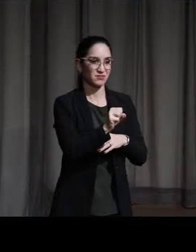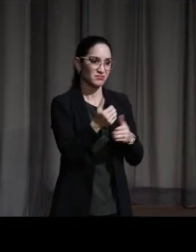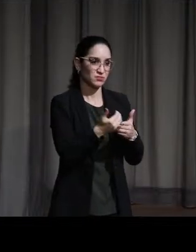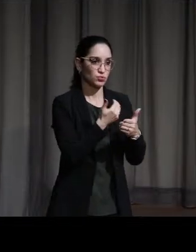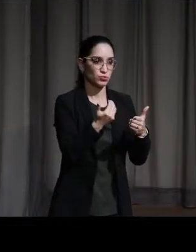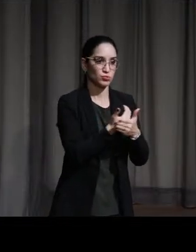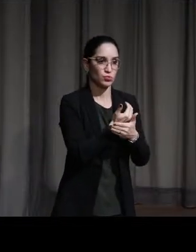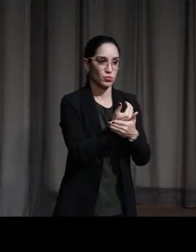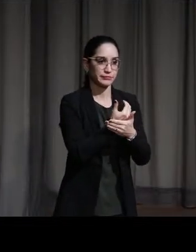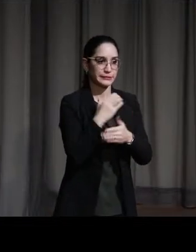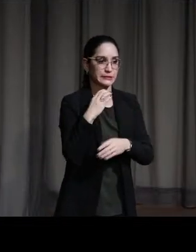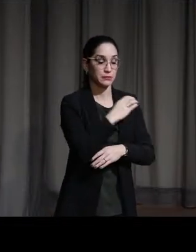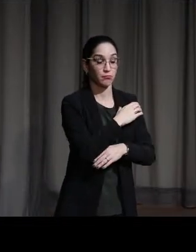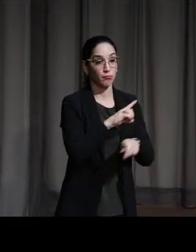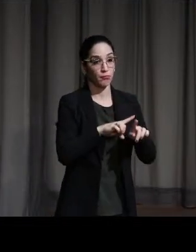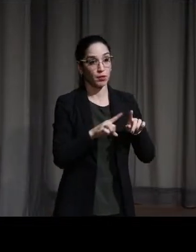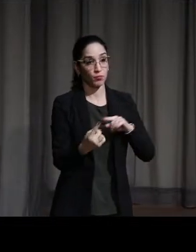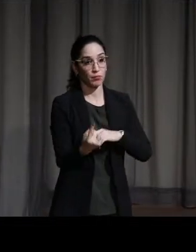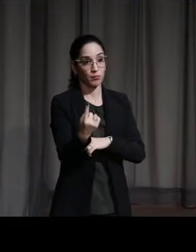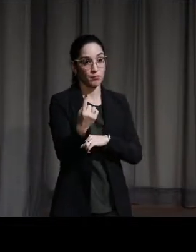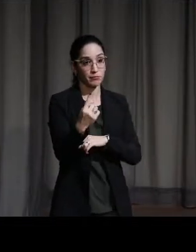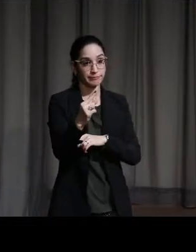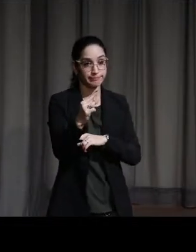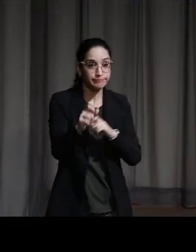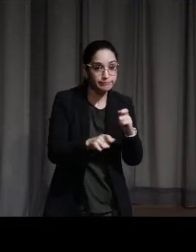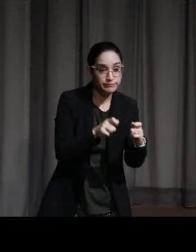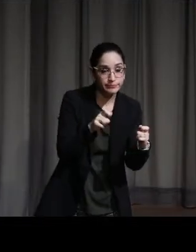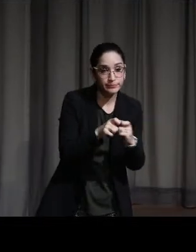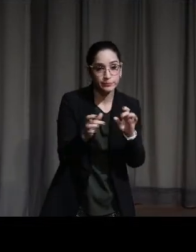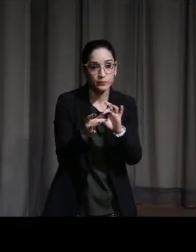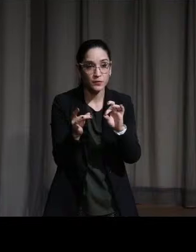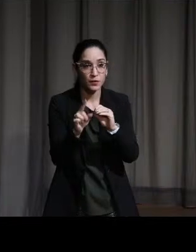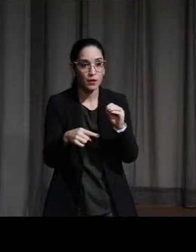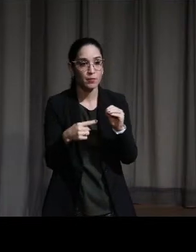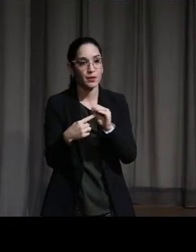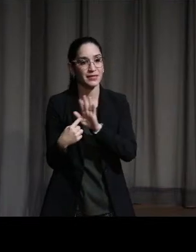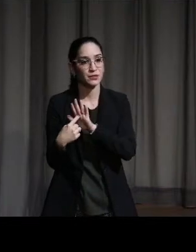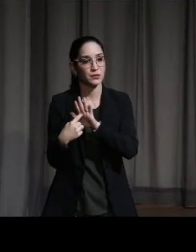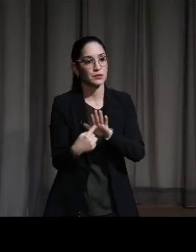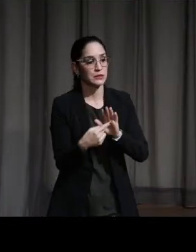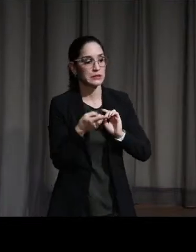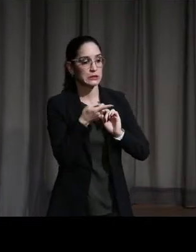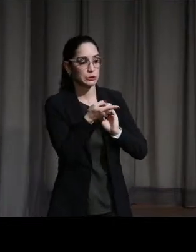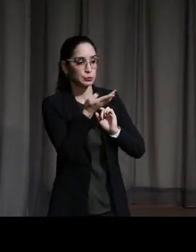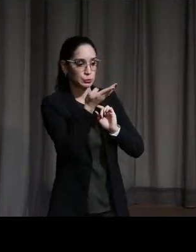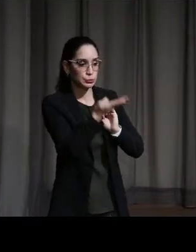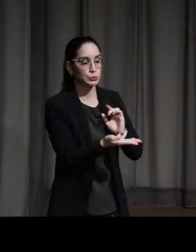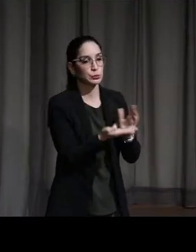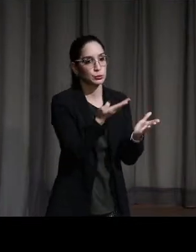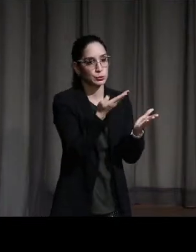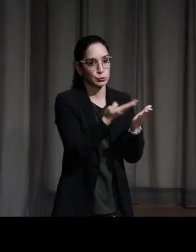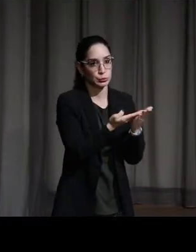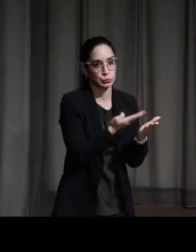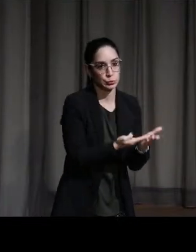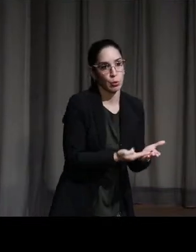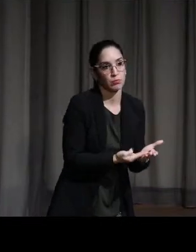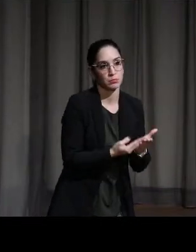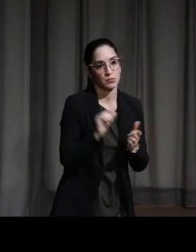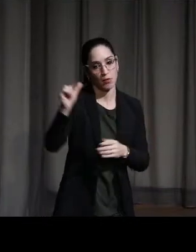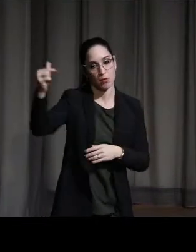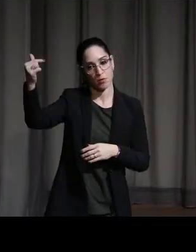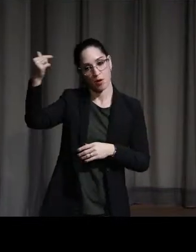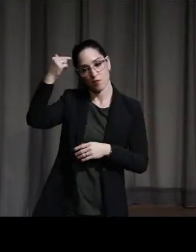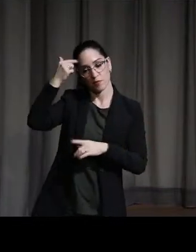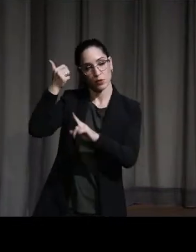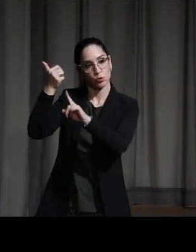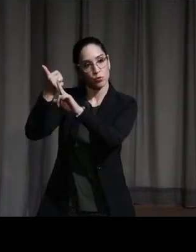And one of the things that he says in there is he reflects a certain part of the government's deep suspicion of intellectual and artistic life from the beginning. He says